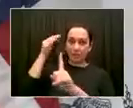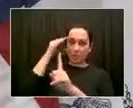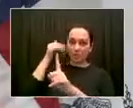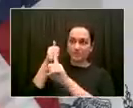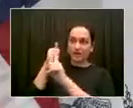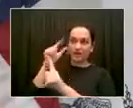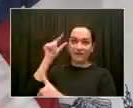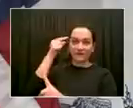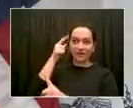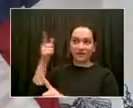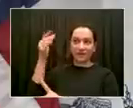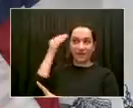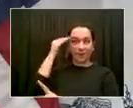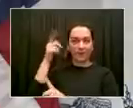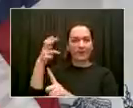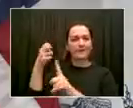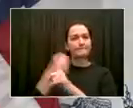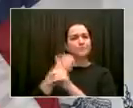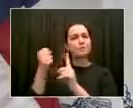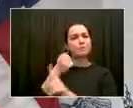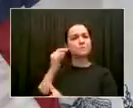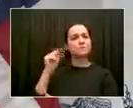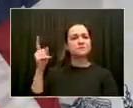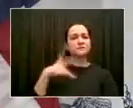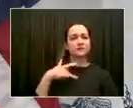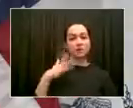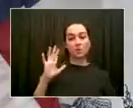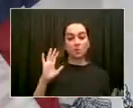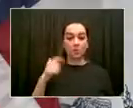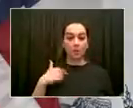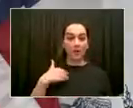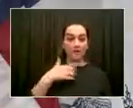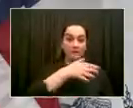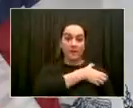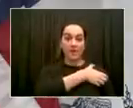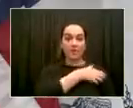from the beginning, and I talked about this back in 2015.